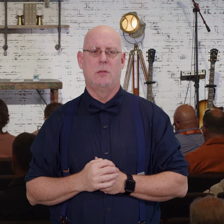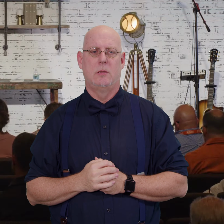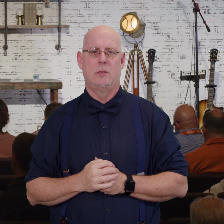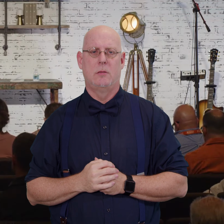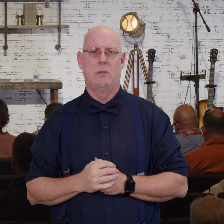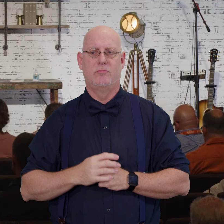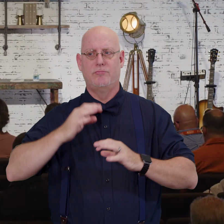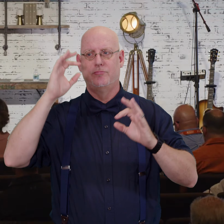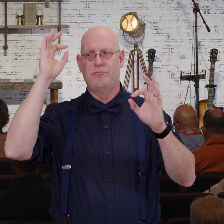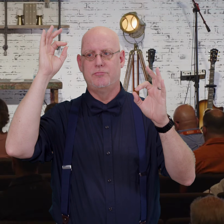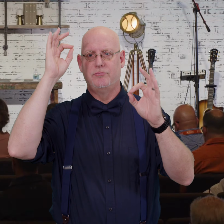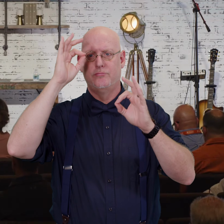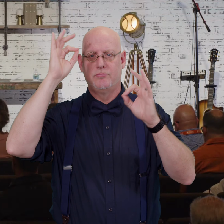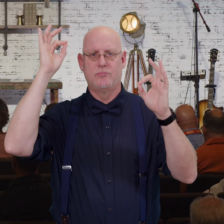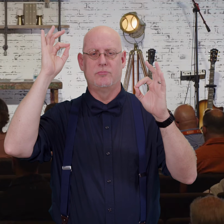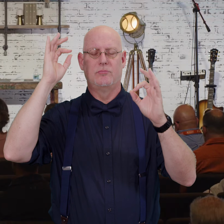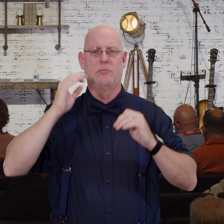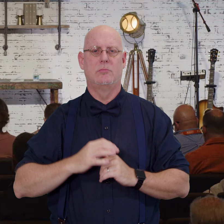and he knows it not.